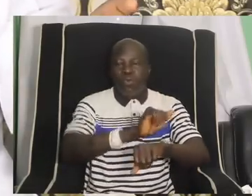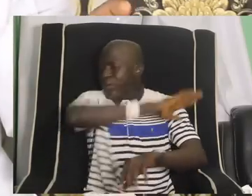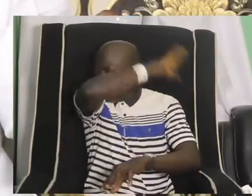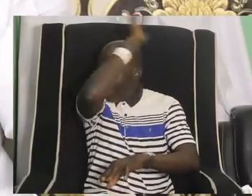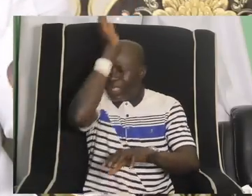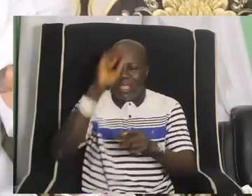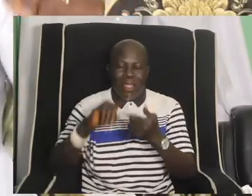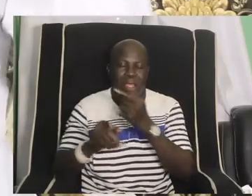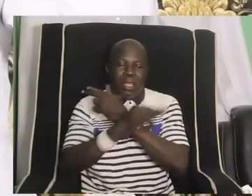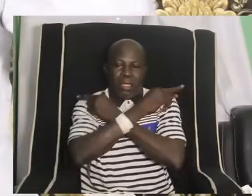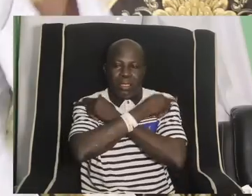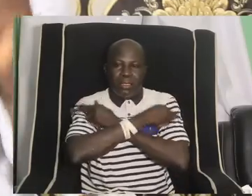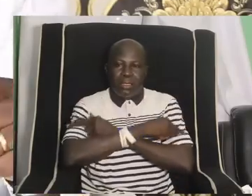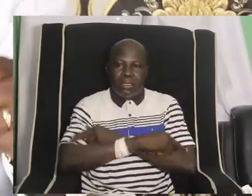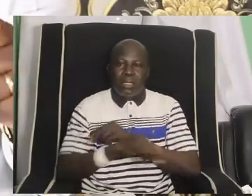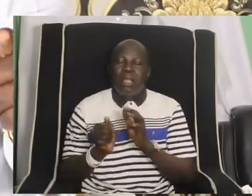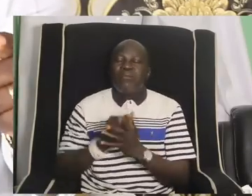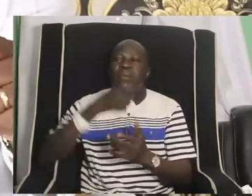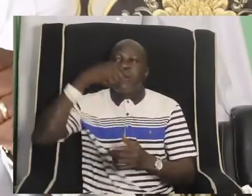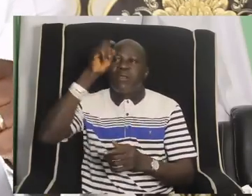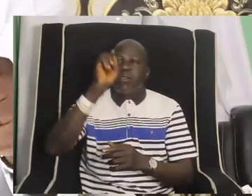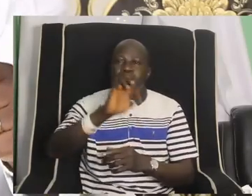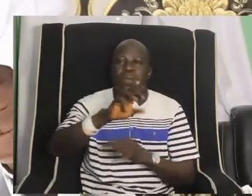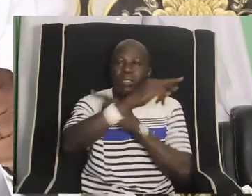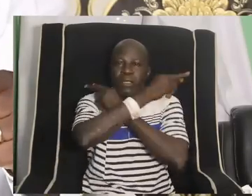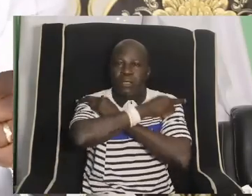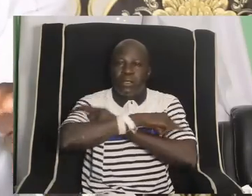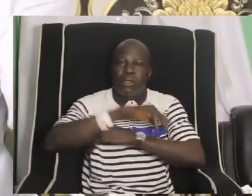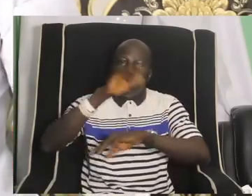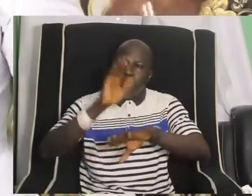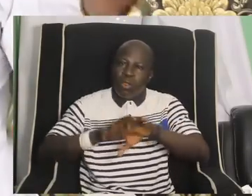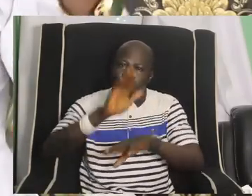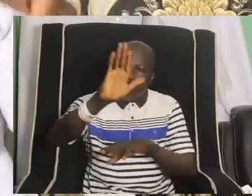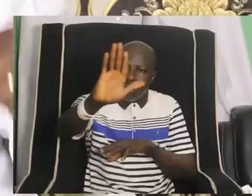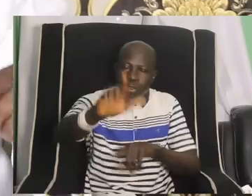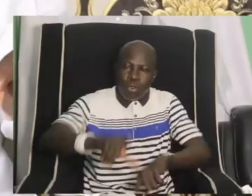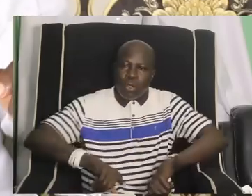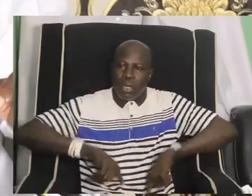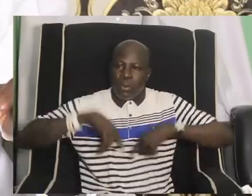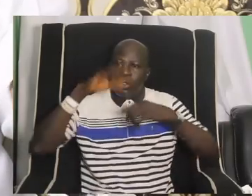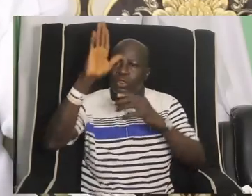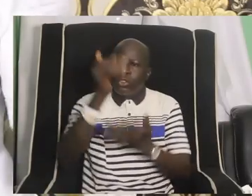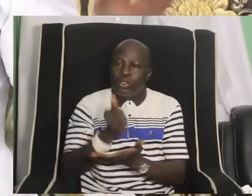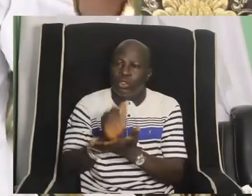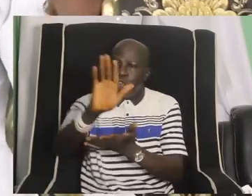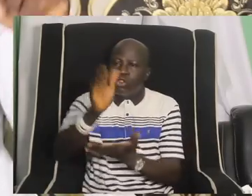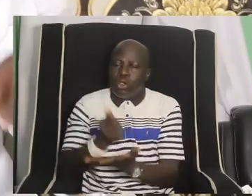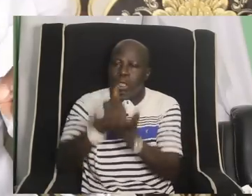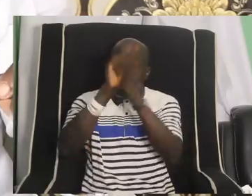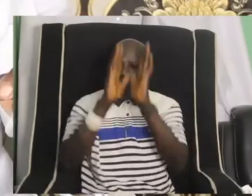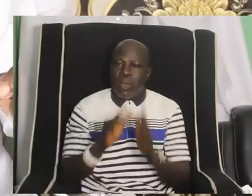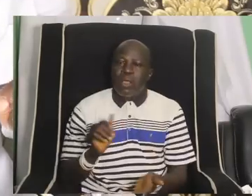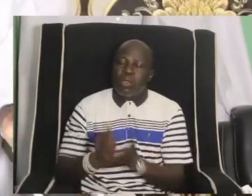and there is no rest. I decree rest for your life. Your helper.